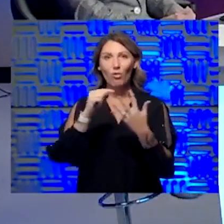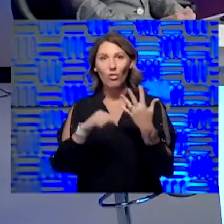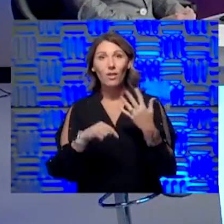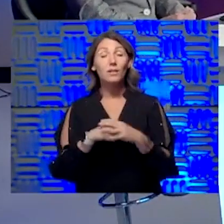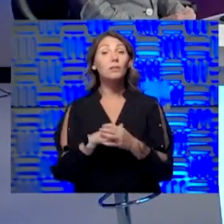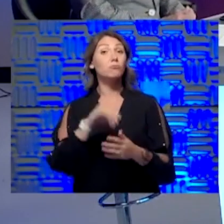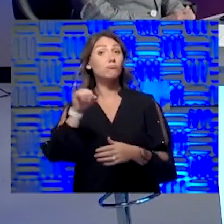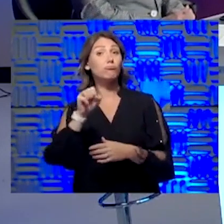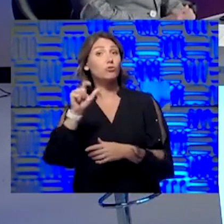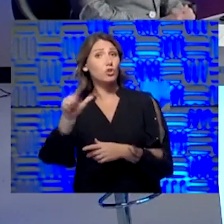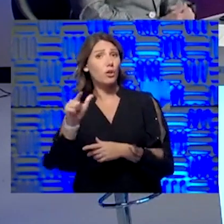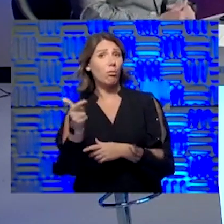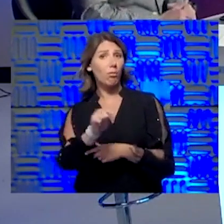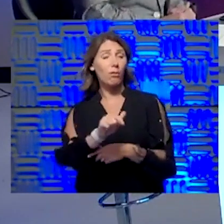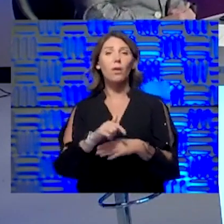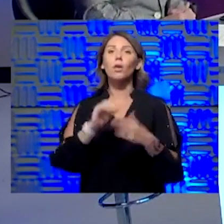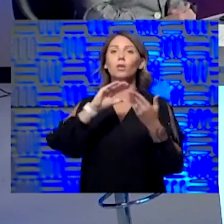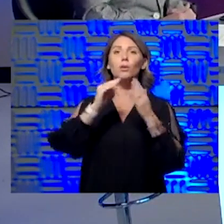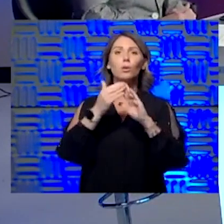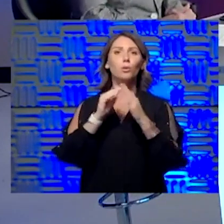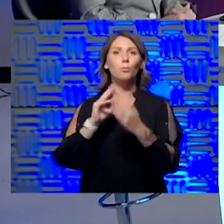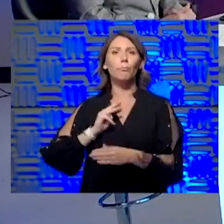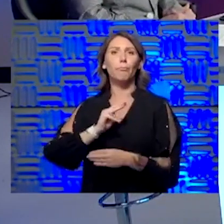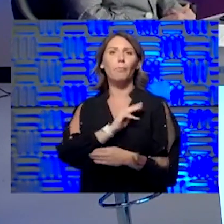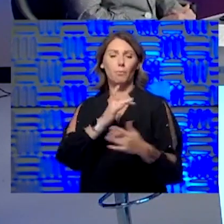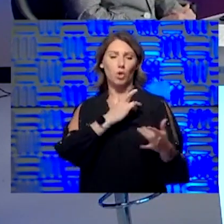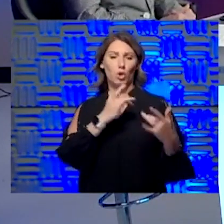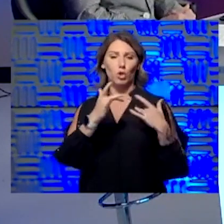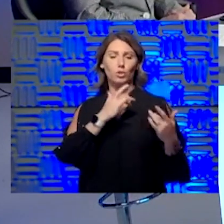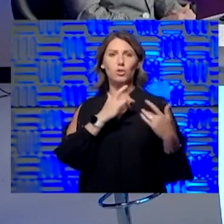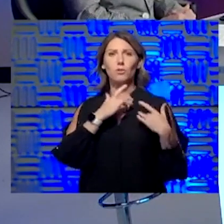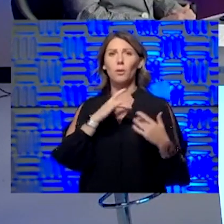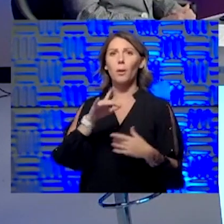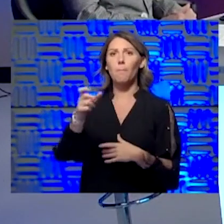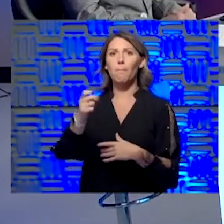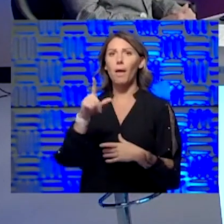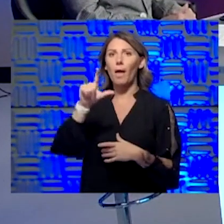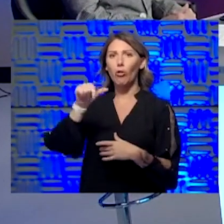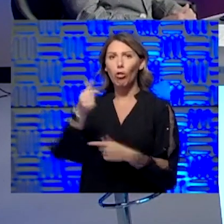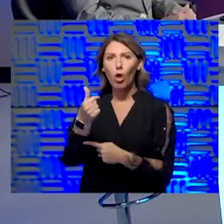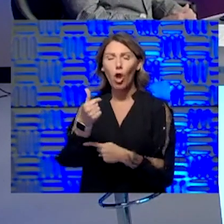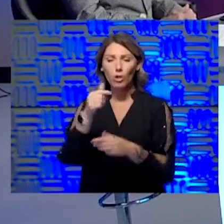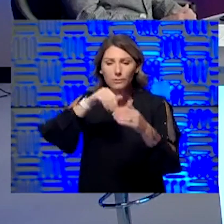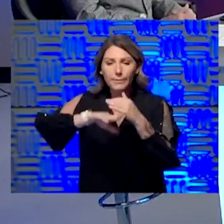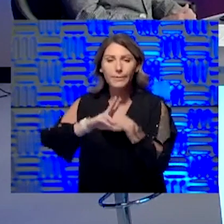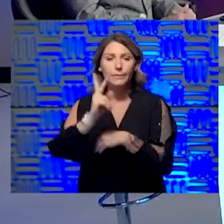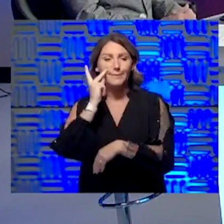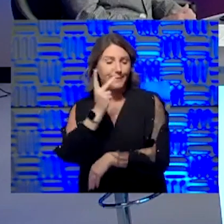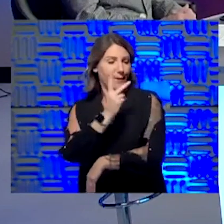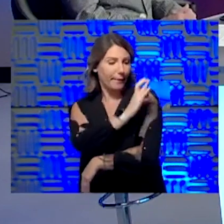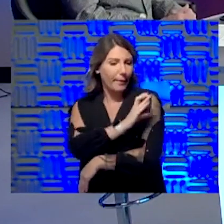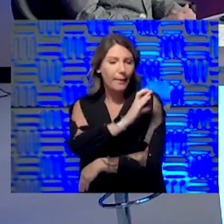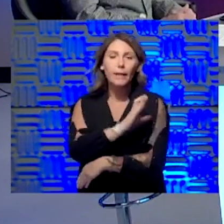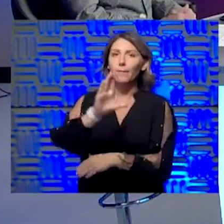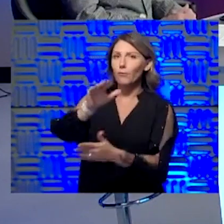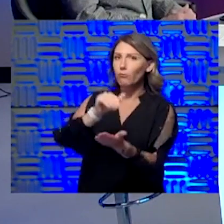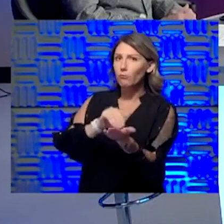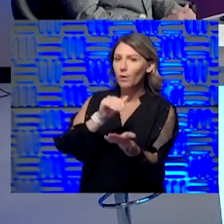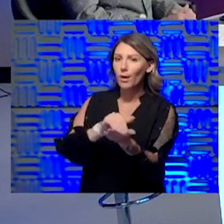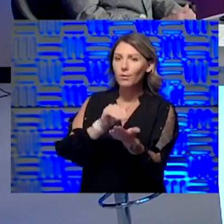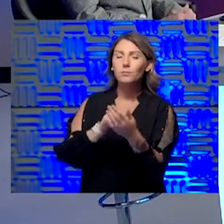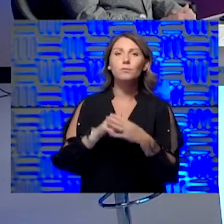think the temptation will be to break right through that 6-foot barrier, right? I mean, it's almost human instinct to want to be